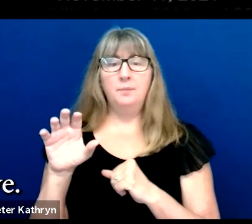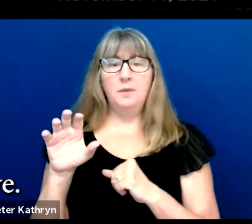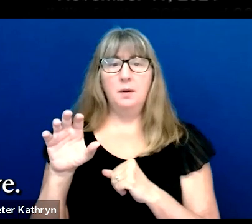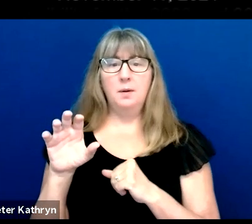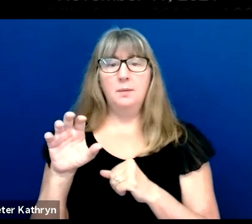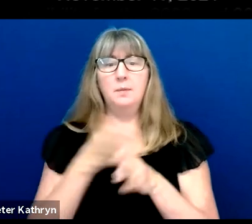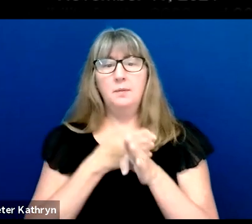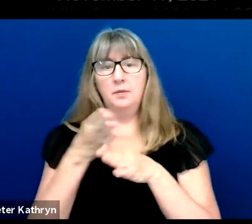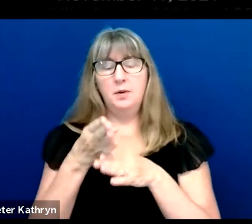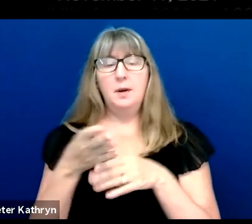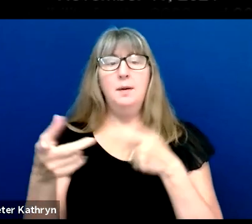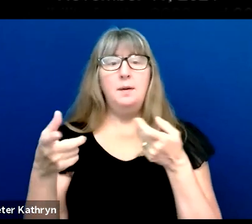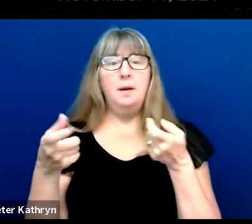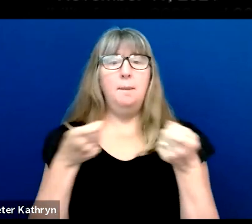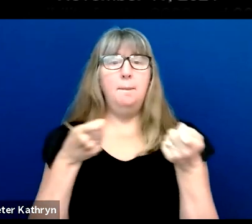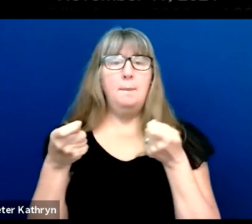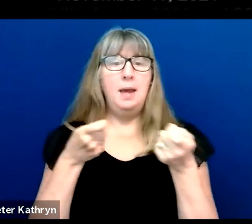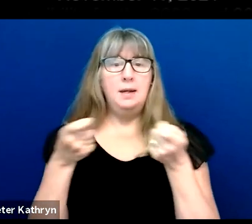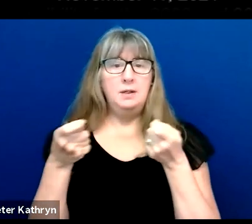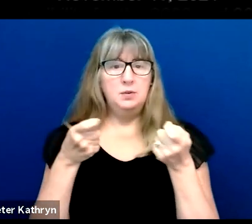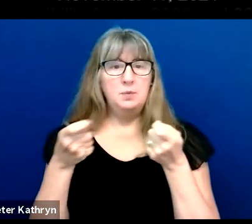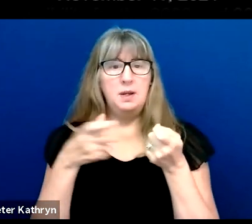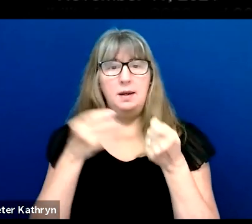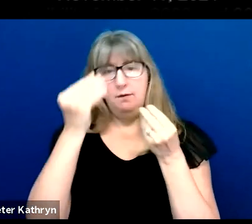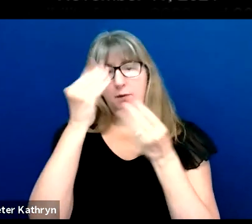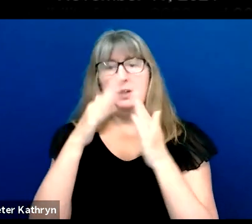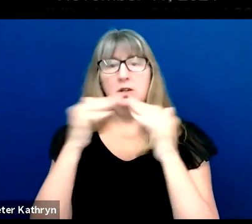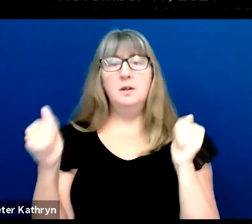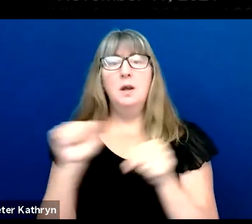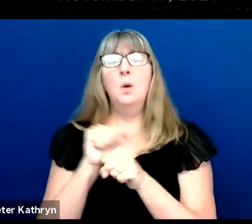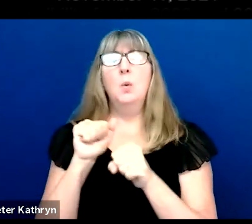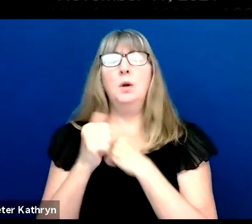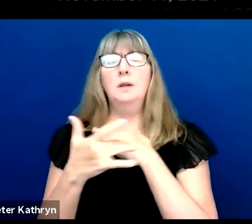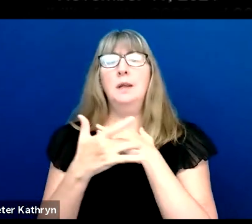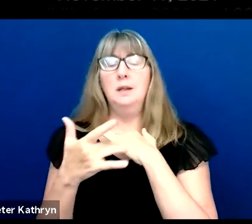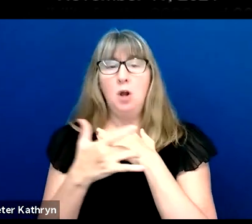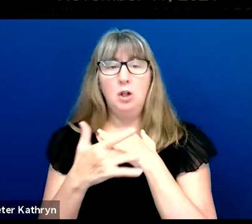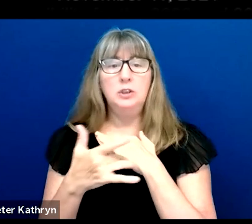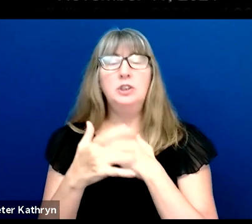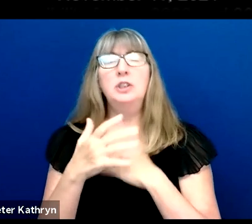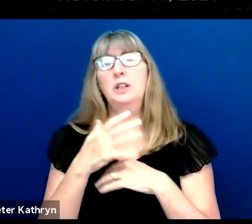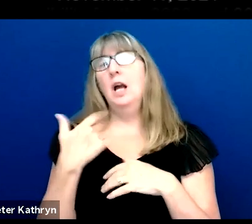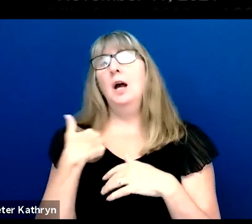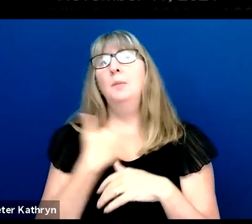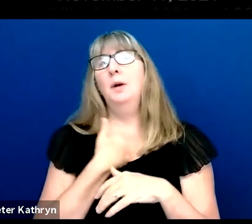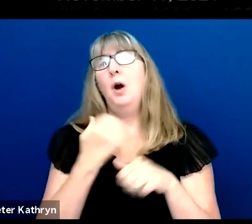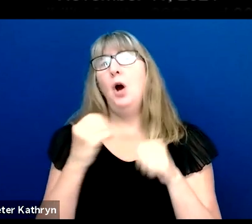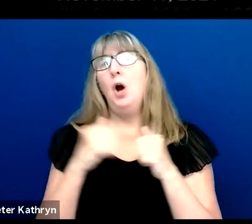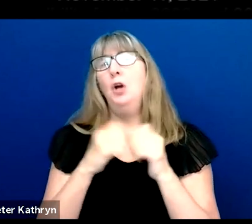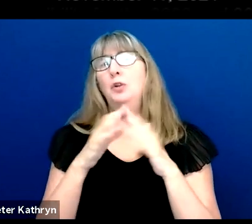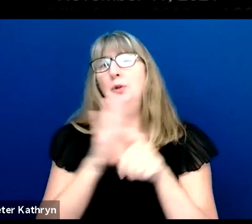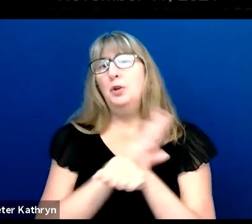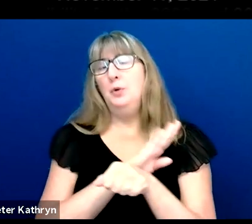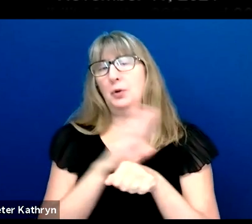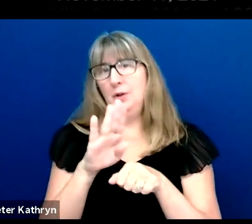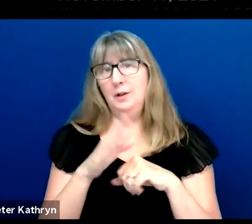systems. I work in technology. I'm an entrepreneur by profession, and as well as an